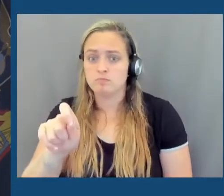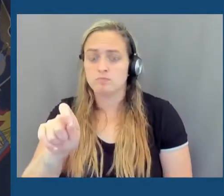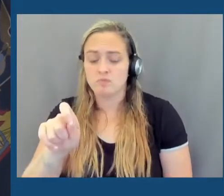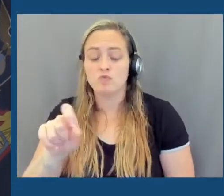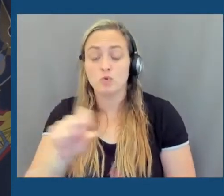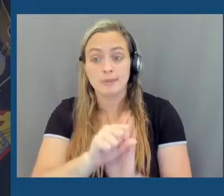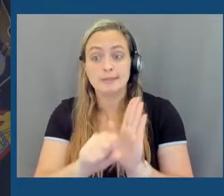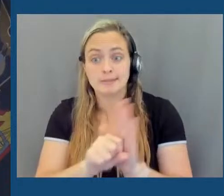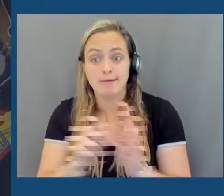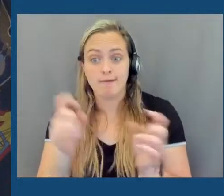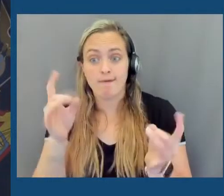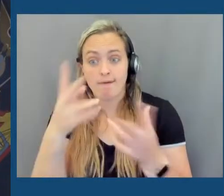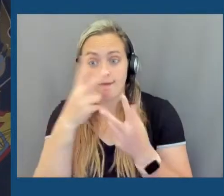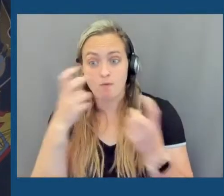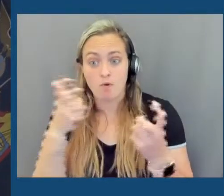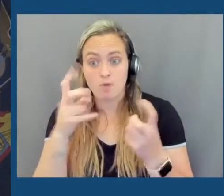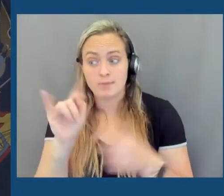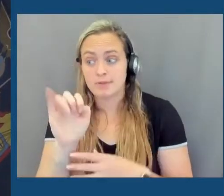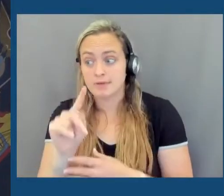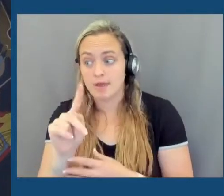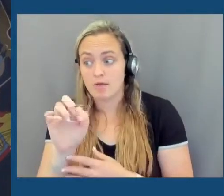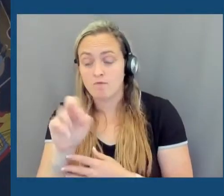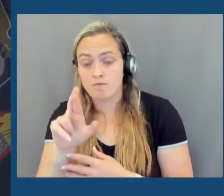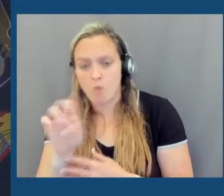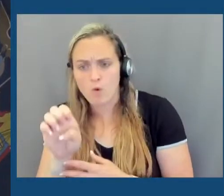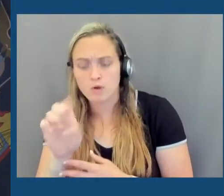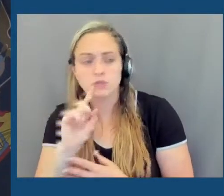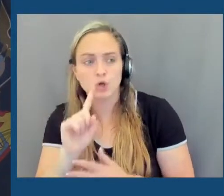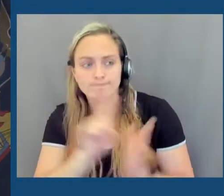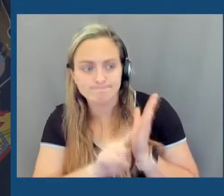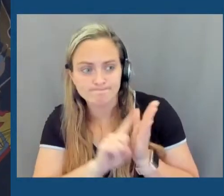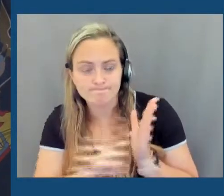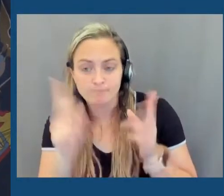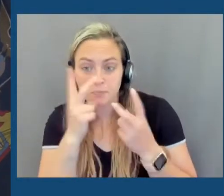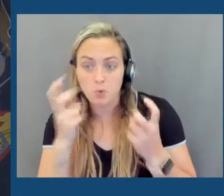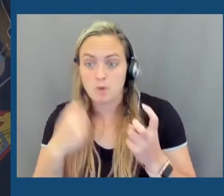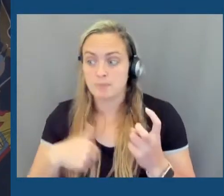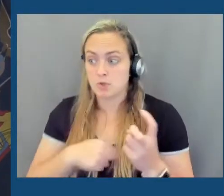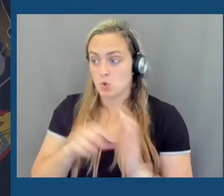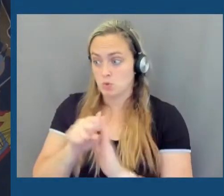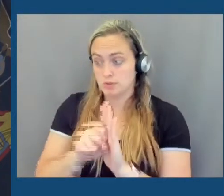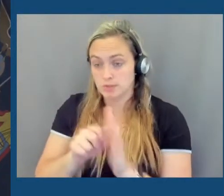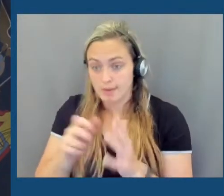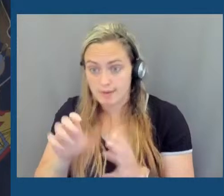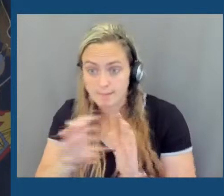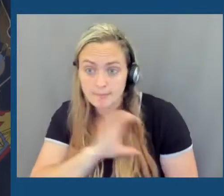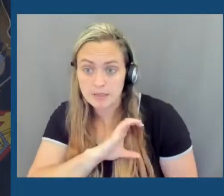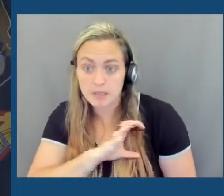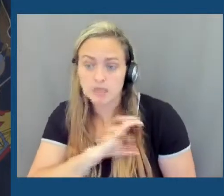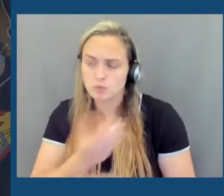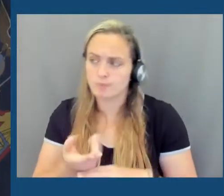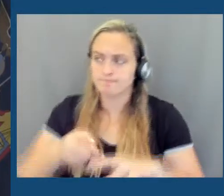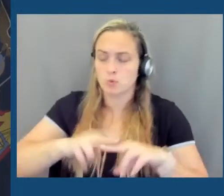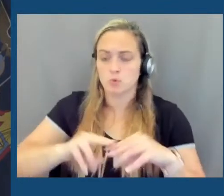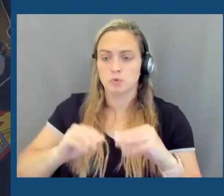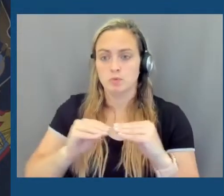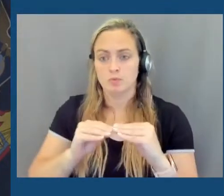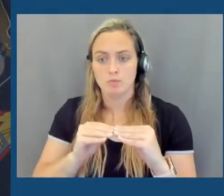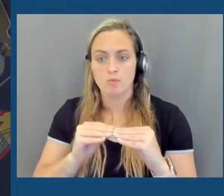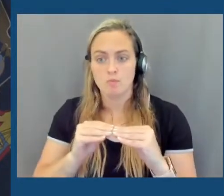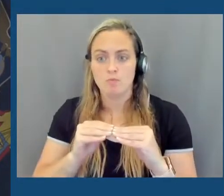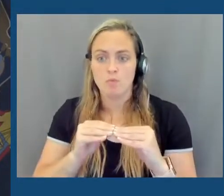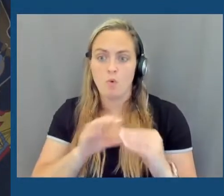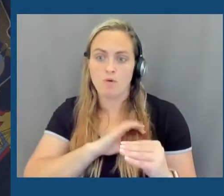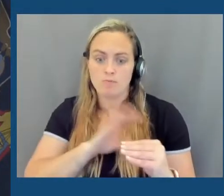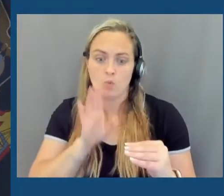working with local police to investigate these crimes, and I have directed our state police to increase patrols in sensitive locations